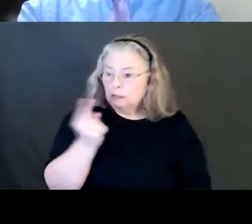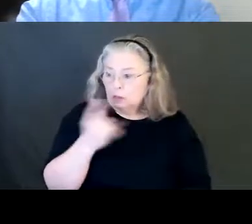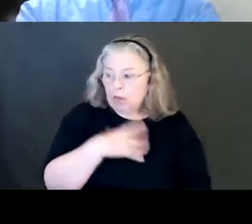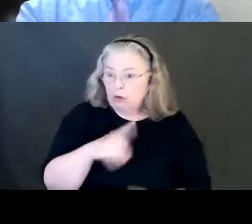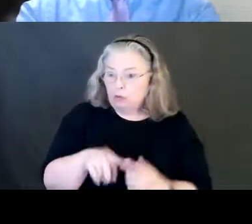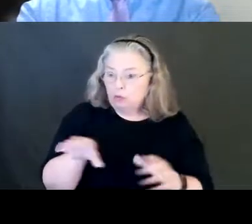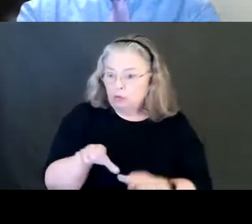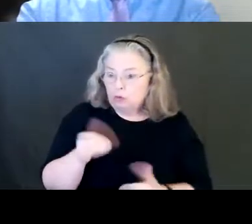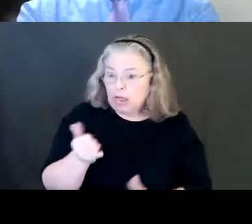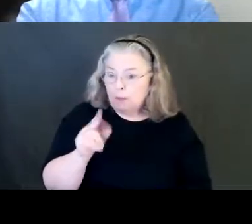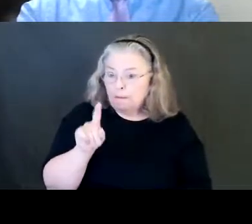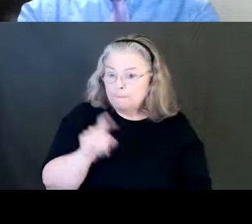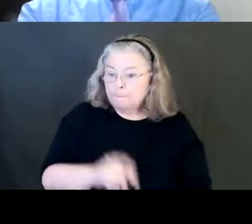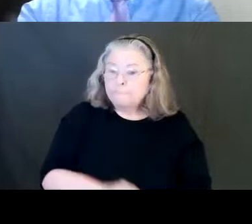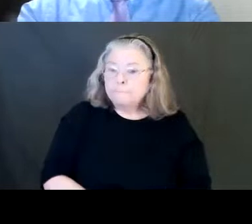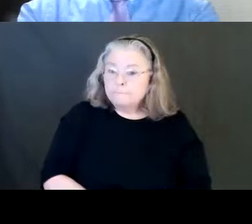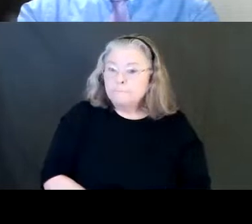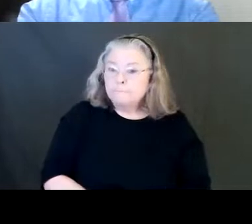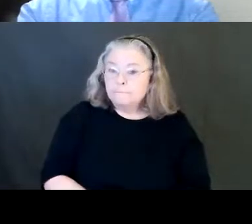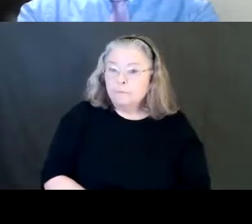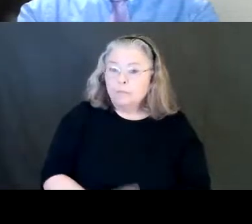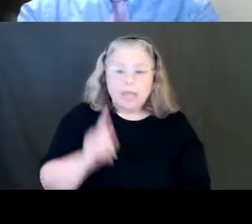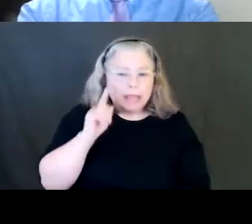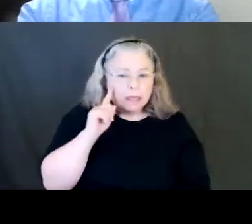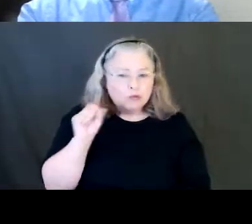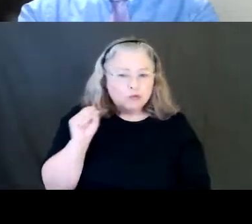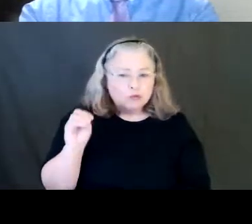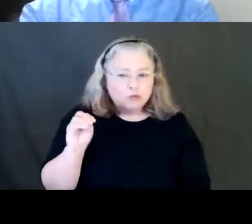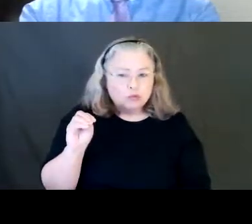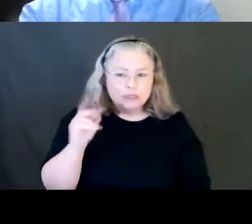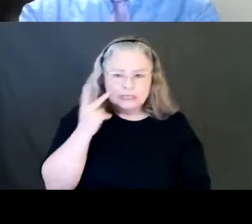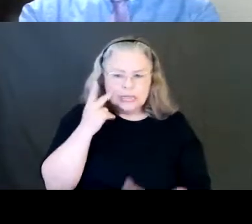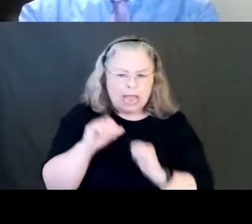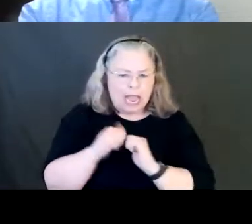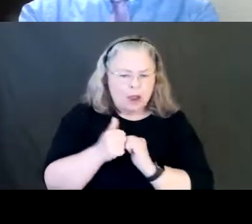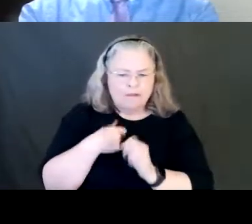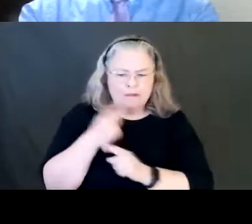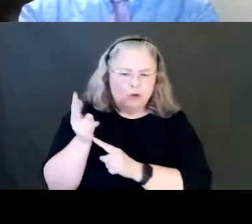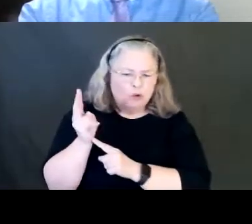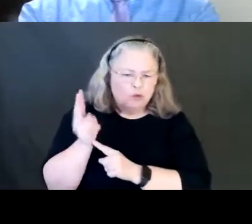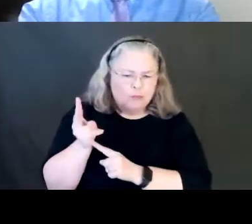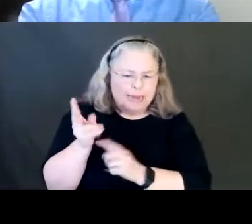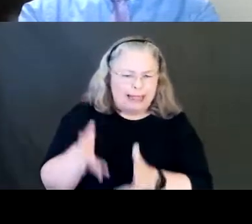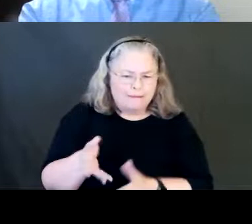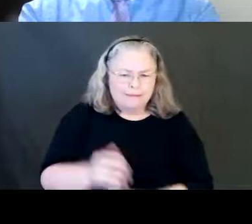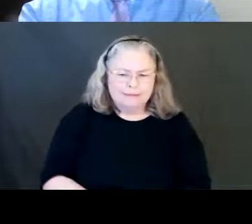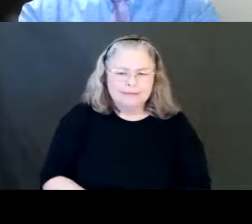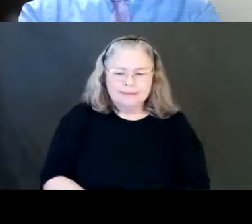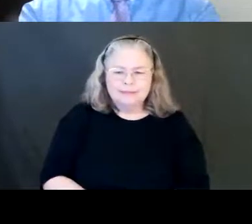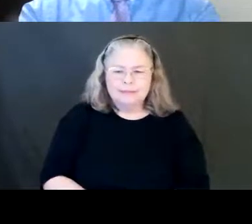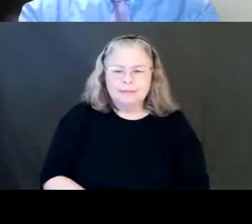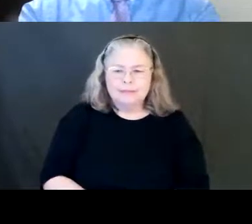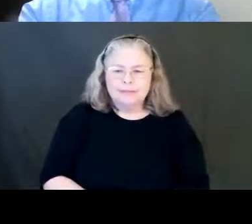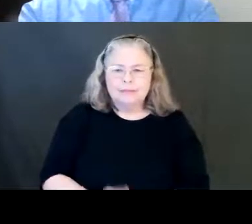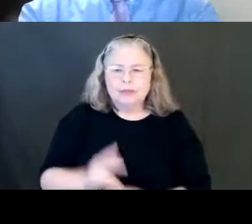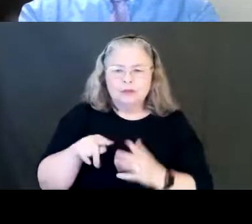do? Yeah, I think so. Let's see how we can do that. We have about 2 minutes left. So I'll just start at the